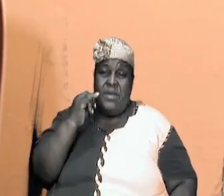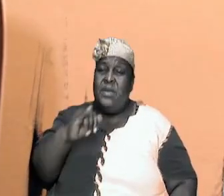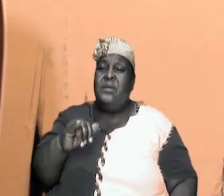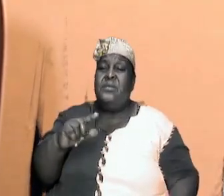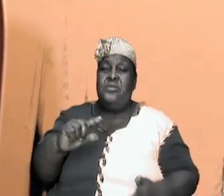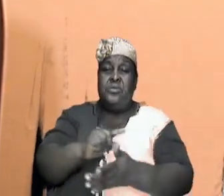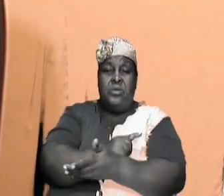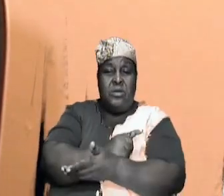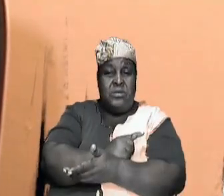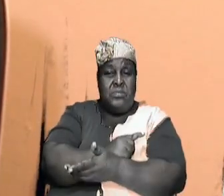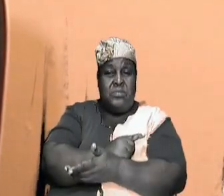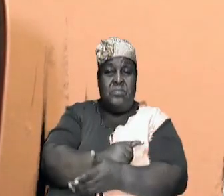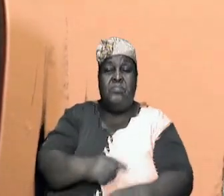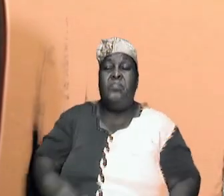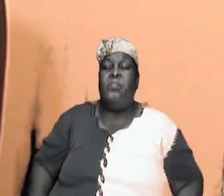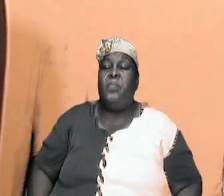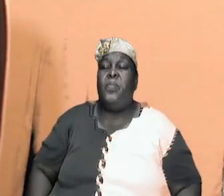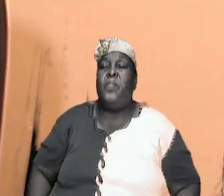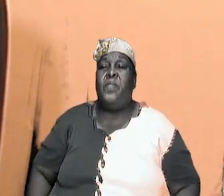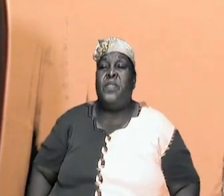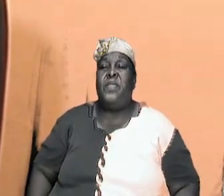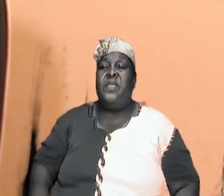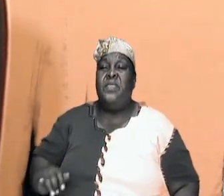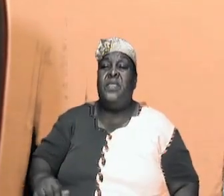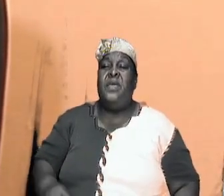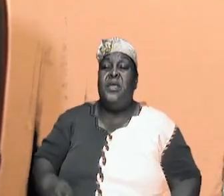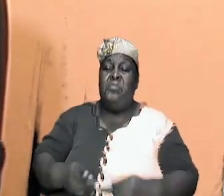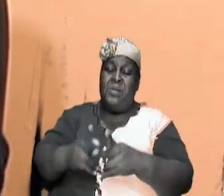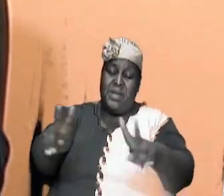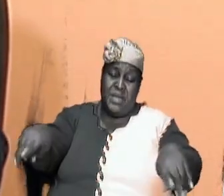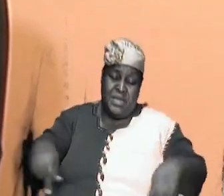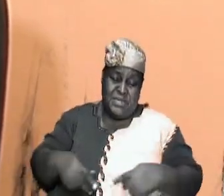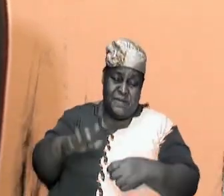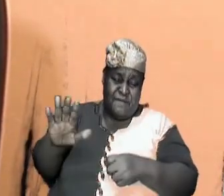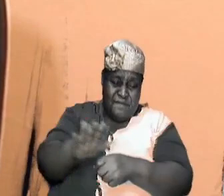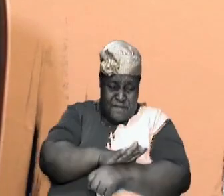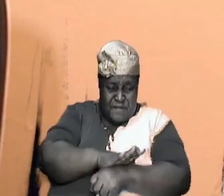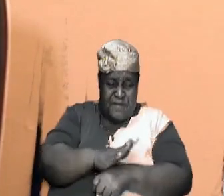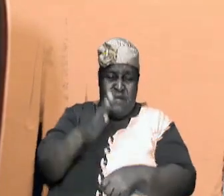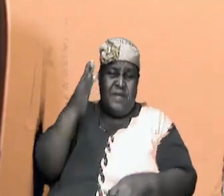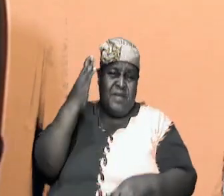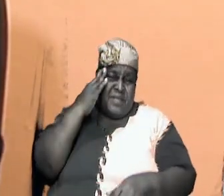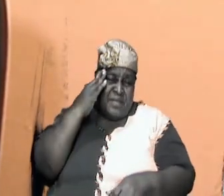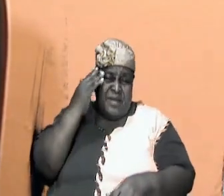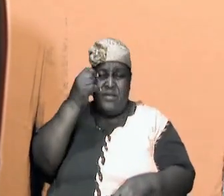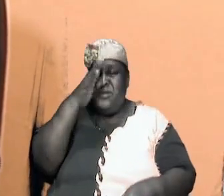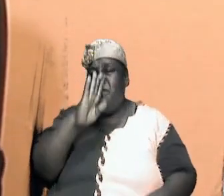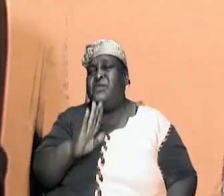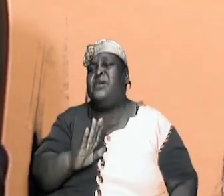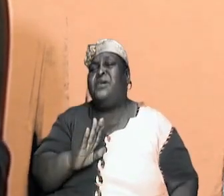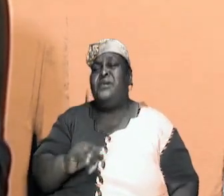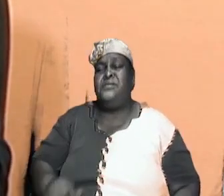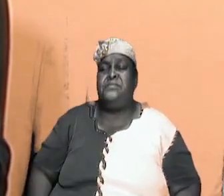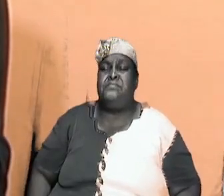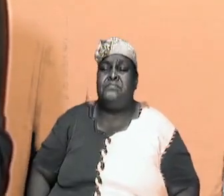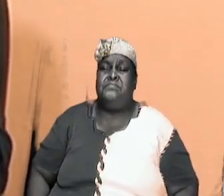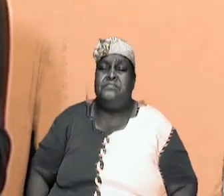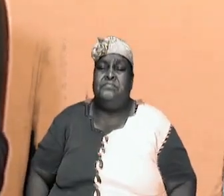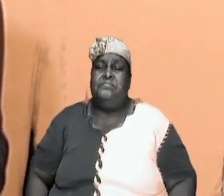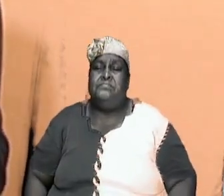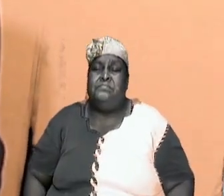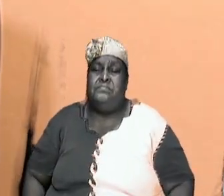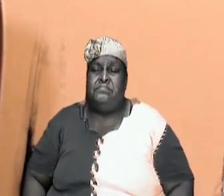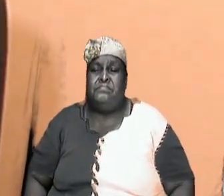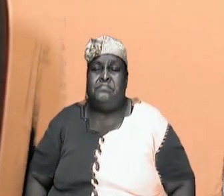gospel, right? This is a place that is filled with the knowledge of Jesus Christ, you